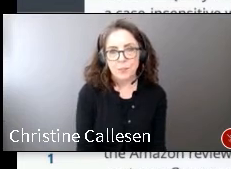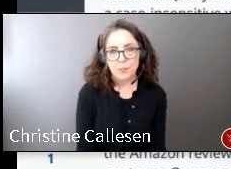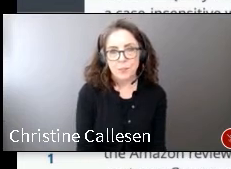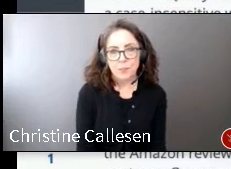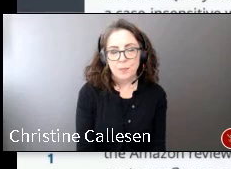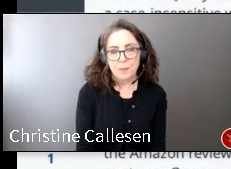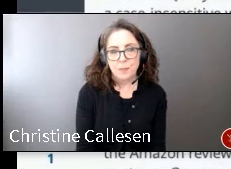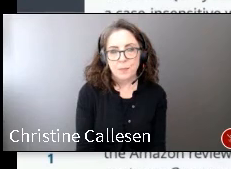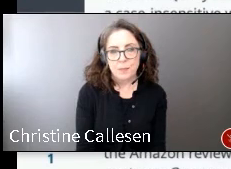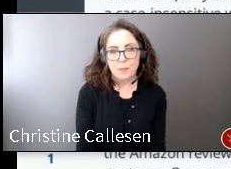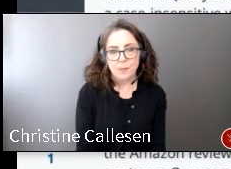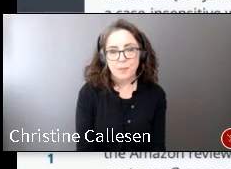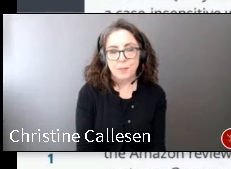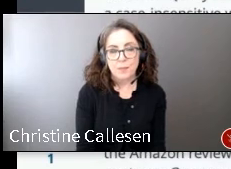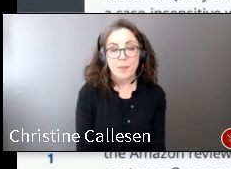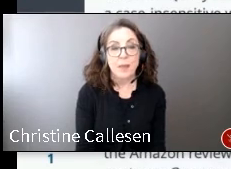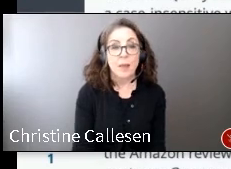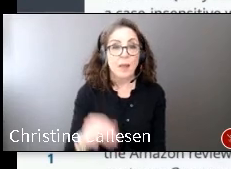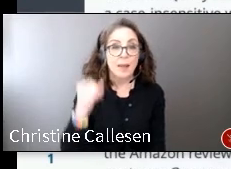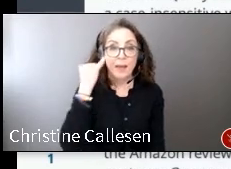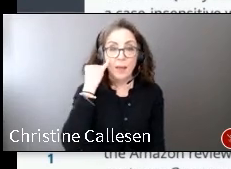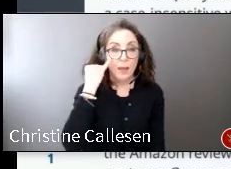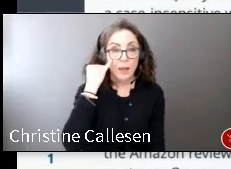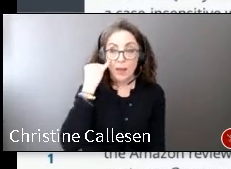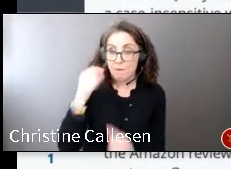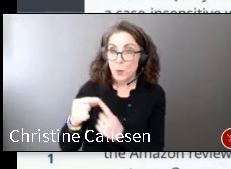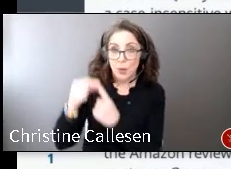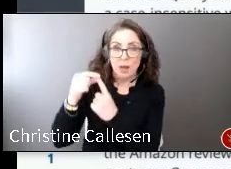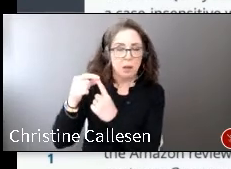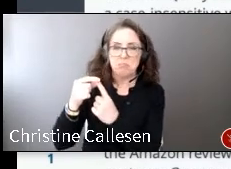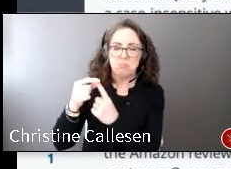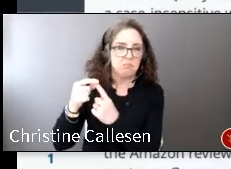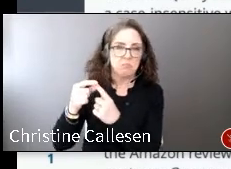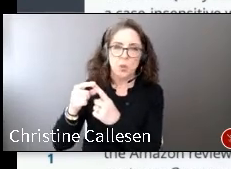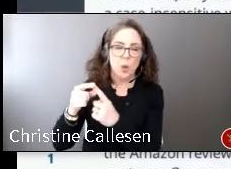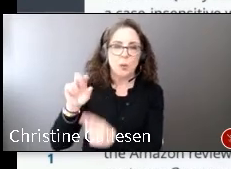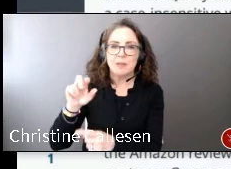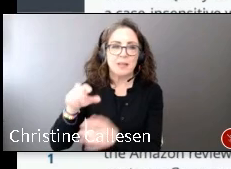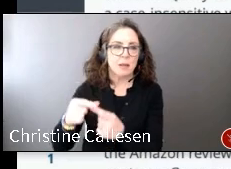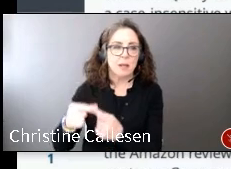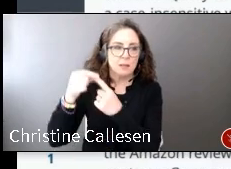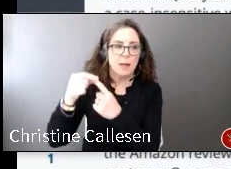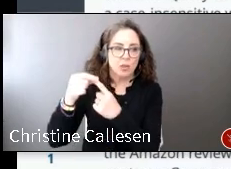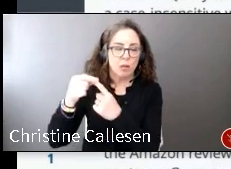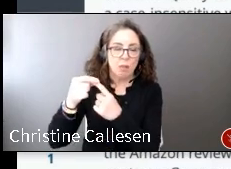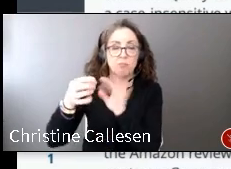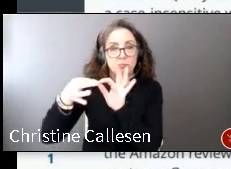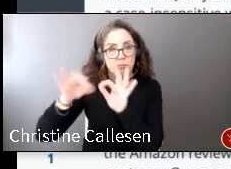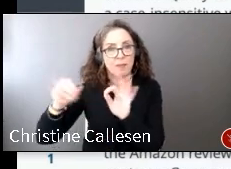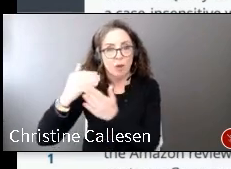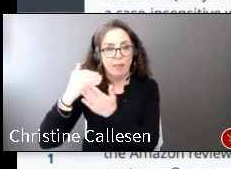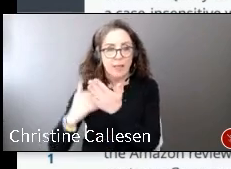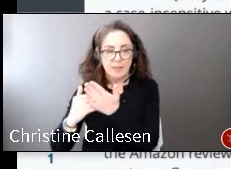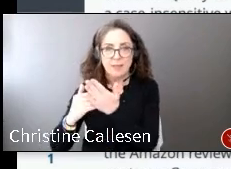But so if it's unique, we don't have to do special dedupes for the string, for the list.